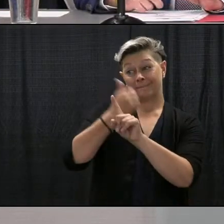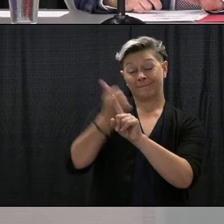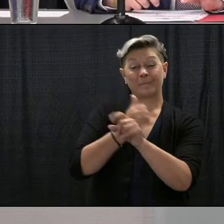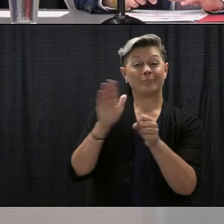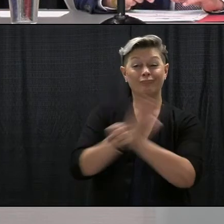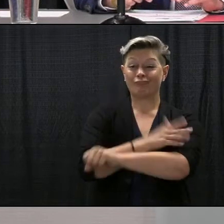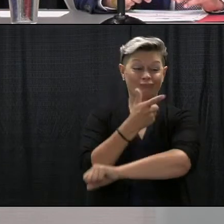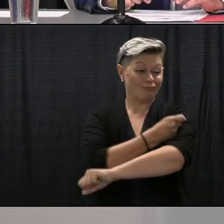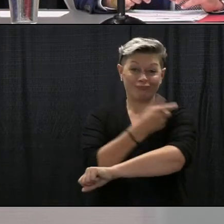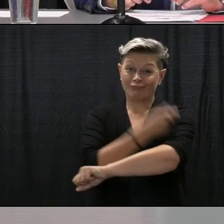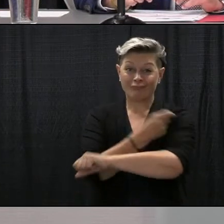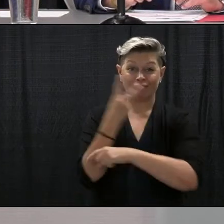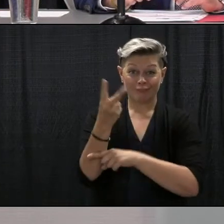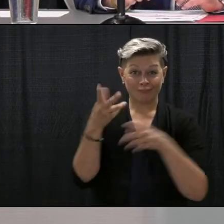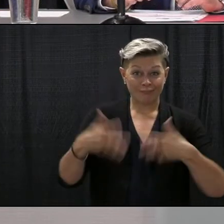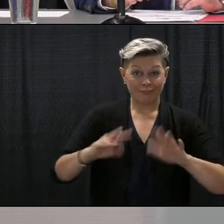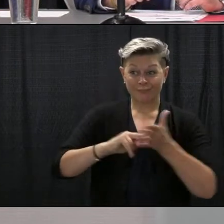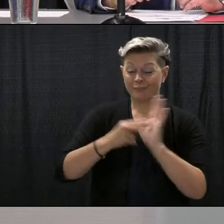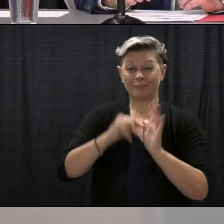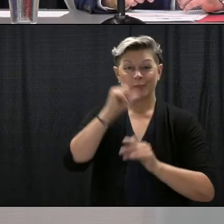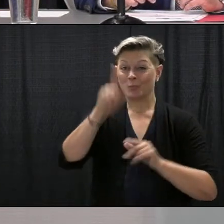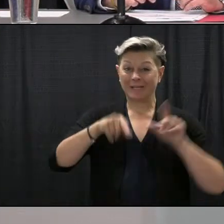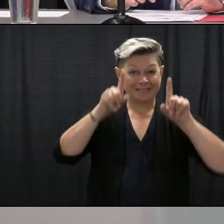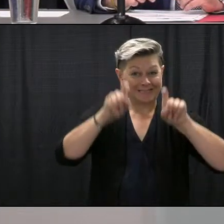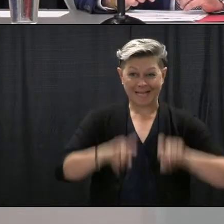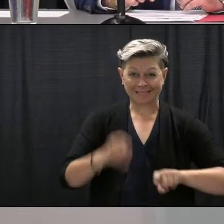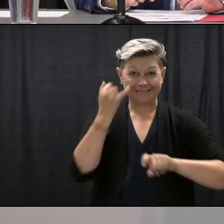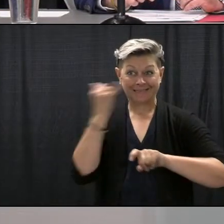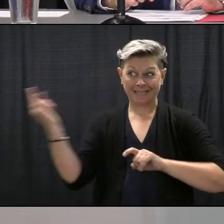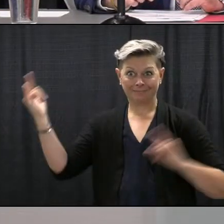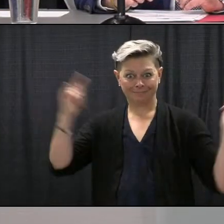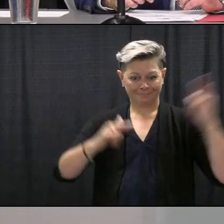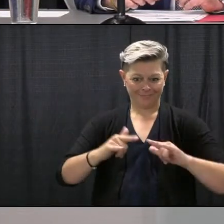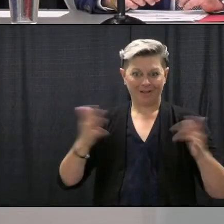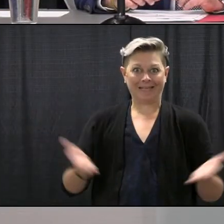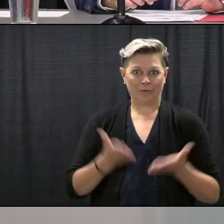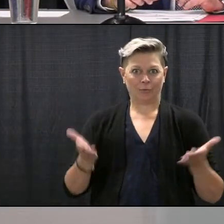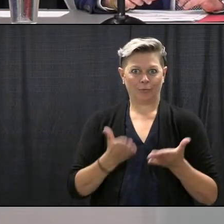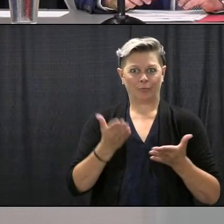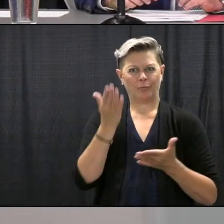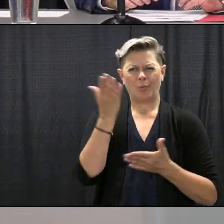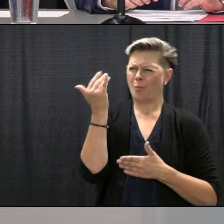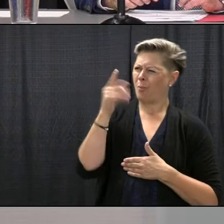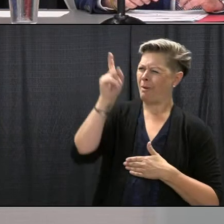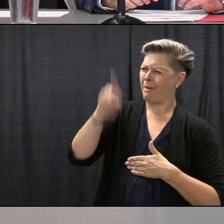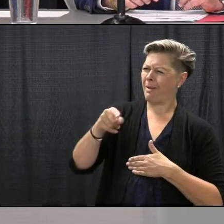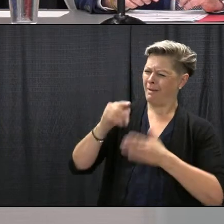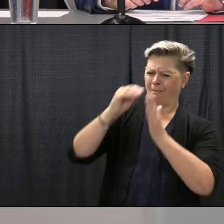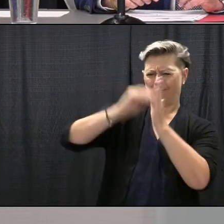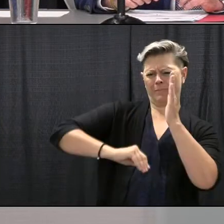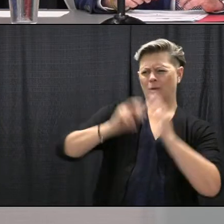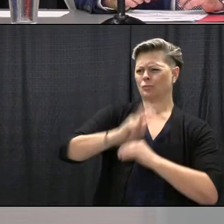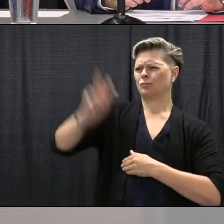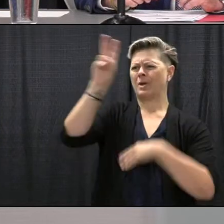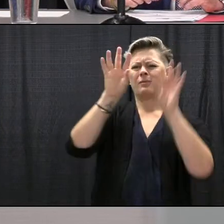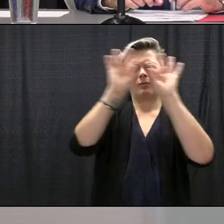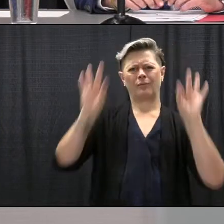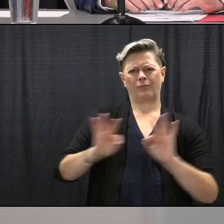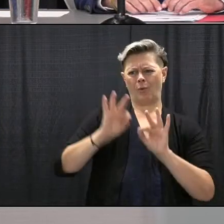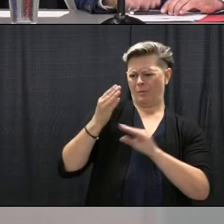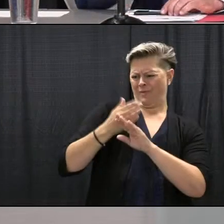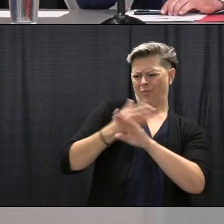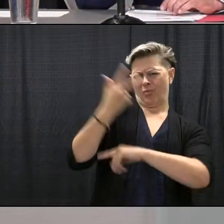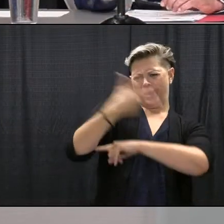test if they're traveling here, why do they still have to fill out the travel form within 3 days before arriving?